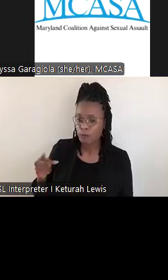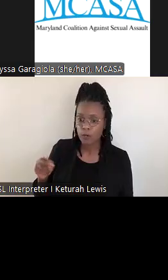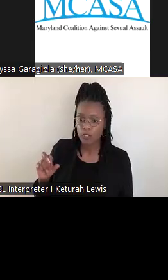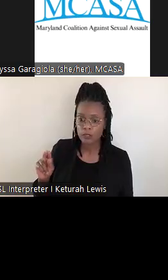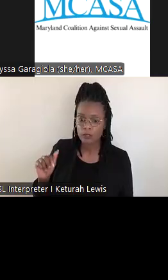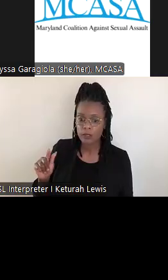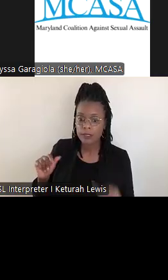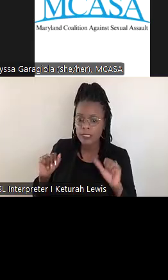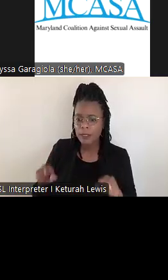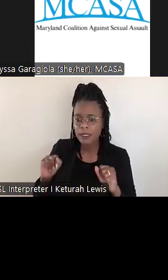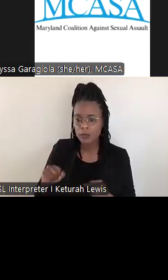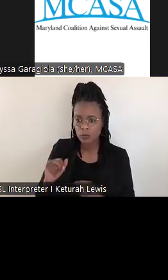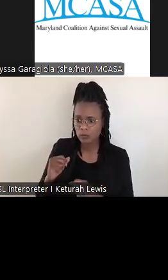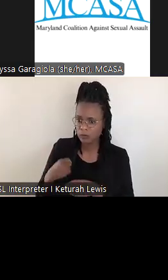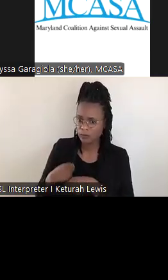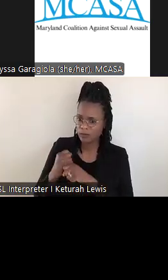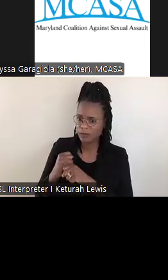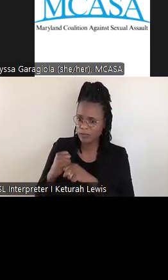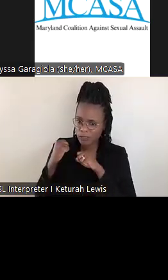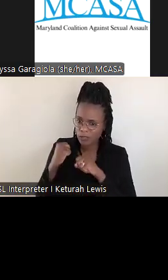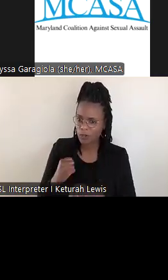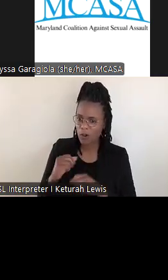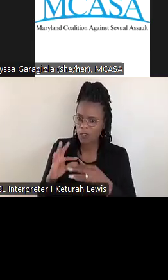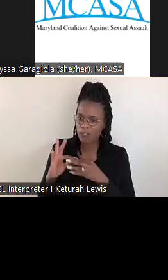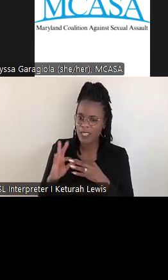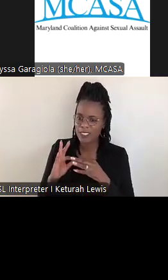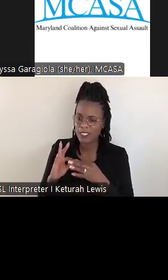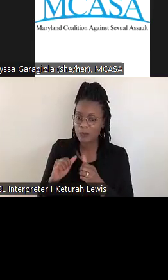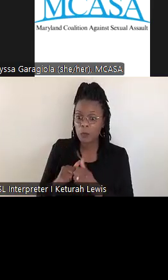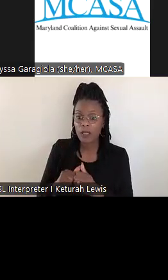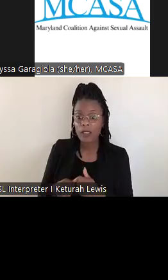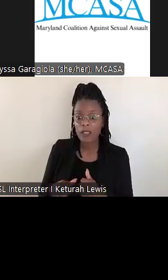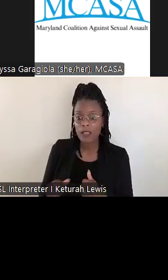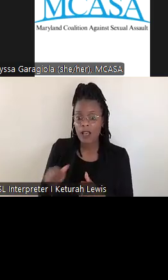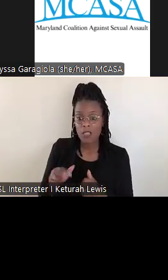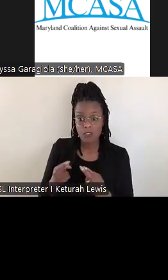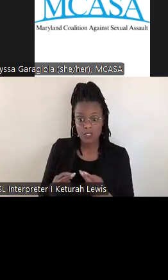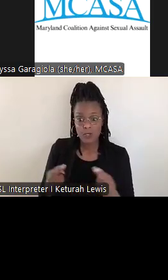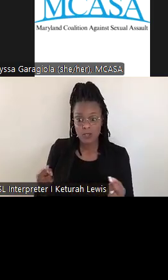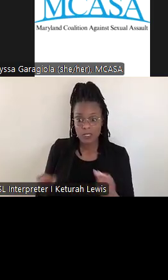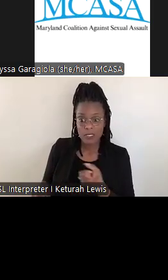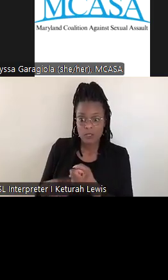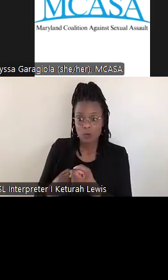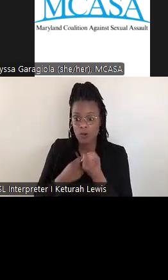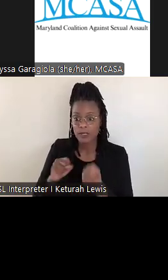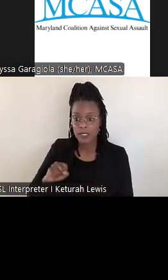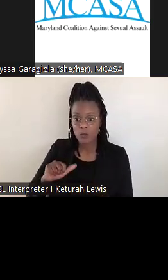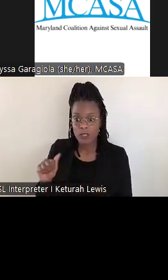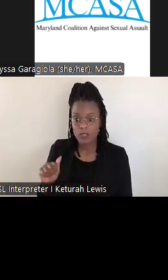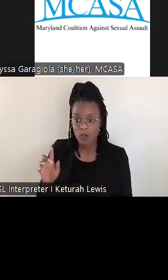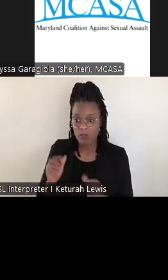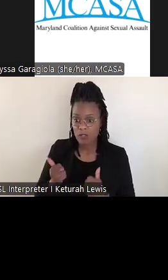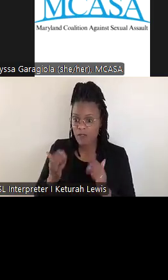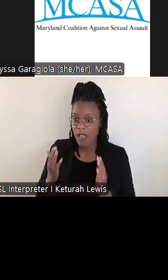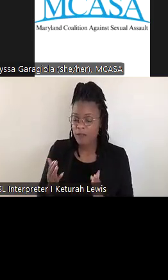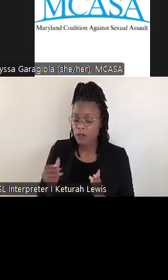stronger relationships, whether that's with other resources that serve sexual assault survivors or serve